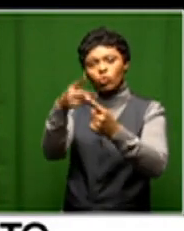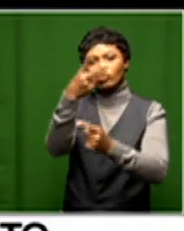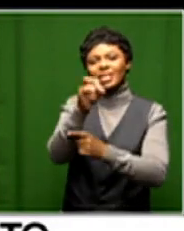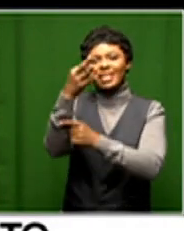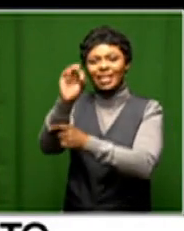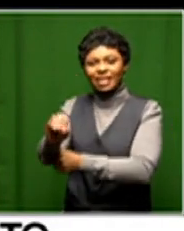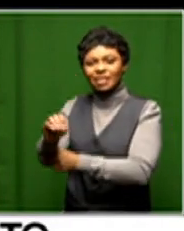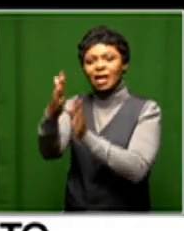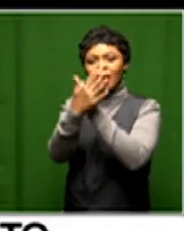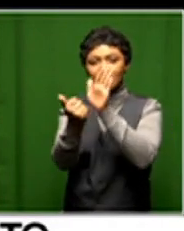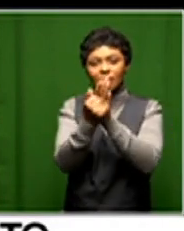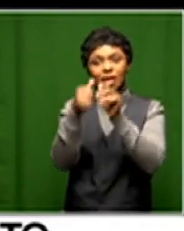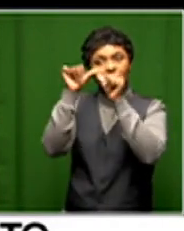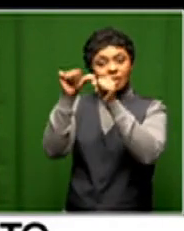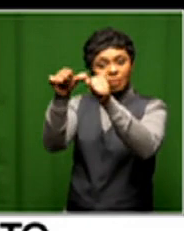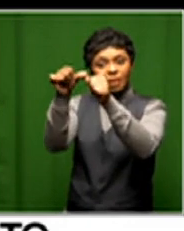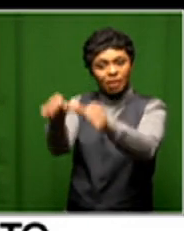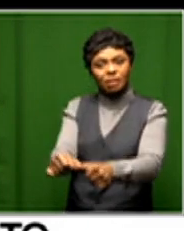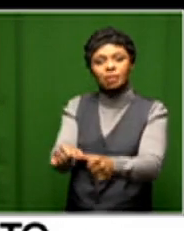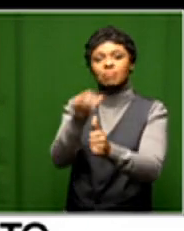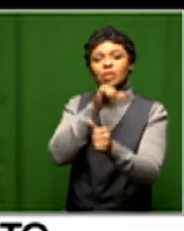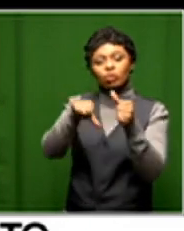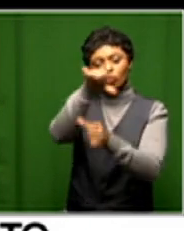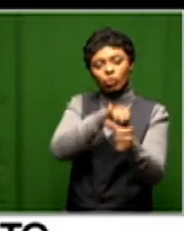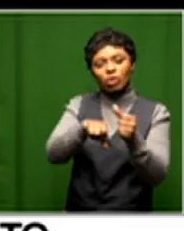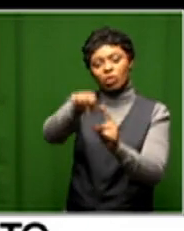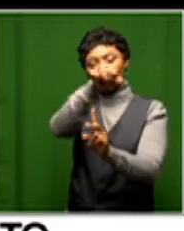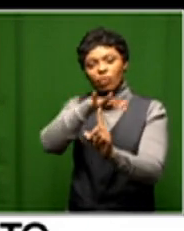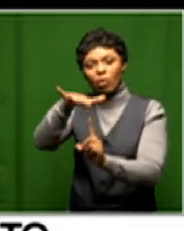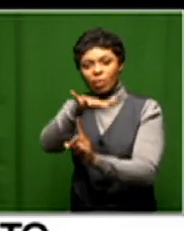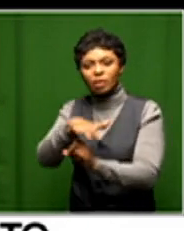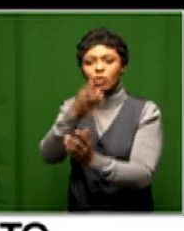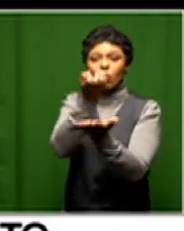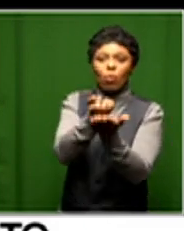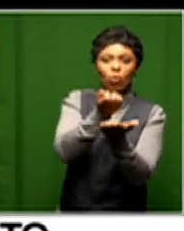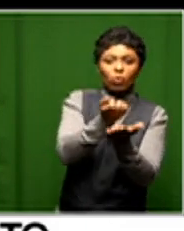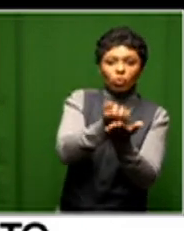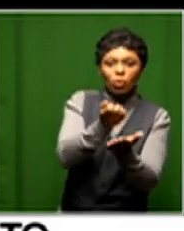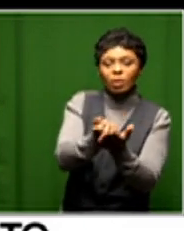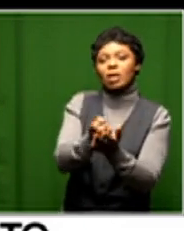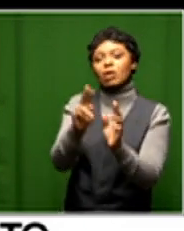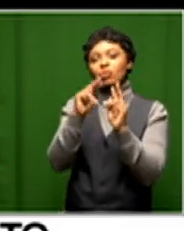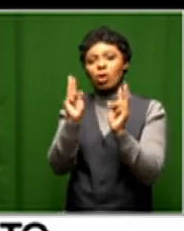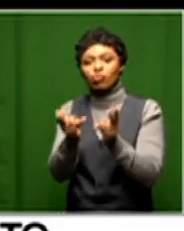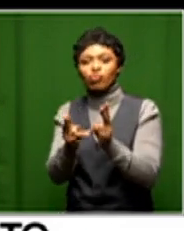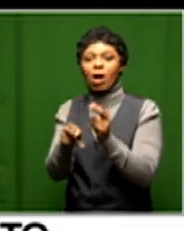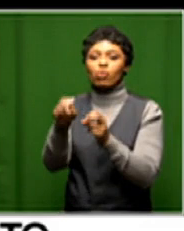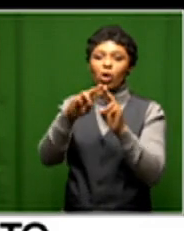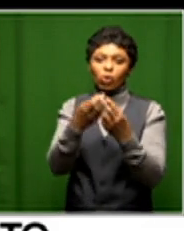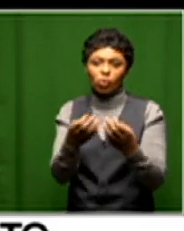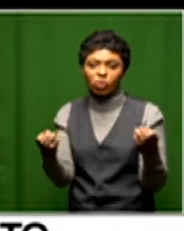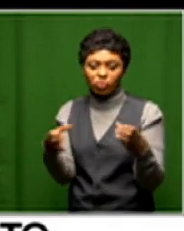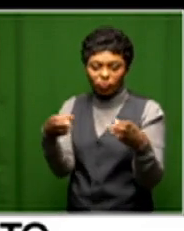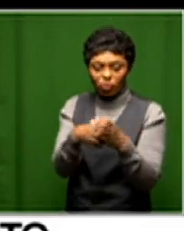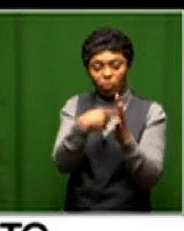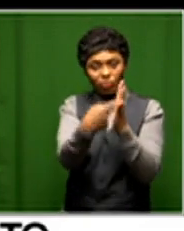agenda. Sustainability is made up of social, environment, economy, and natural resources. So you need to